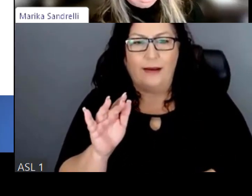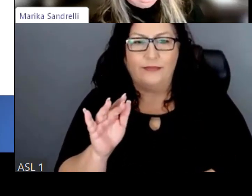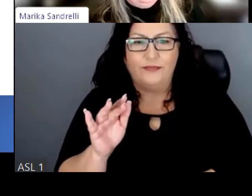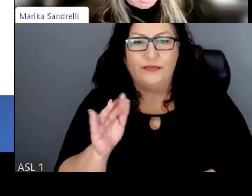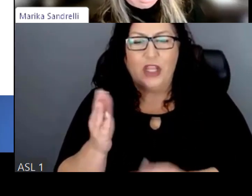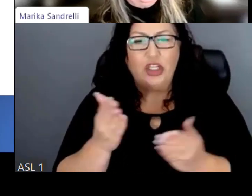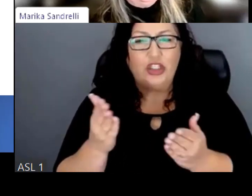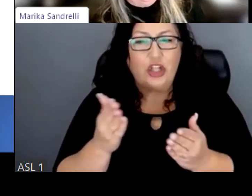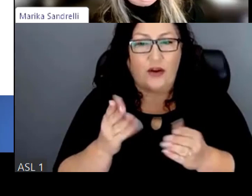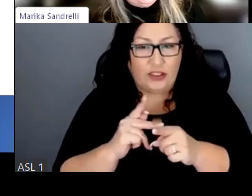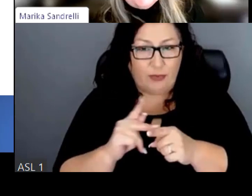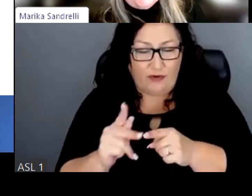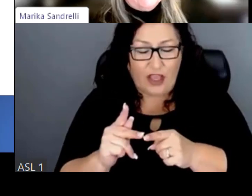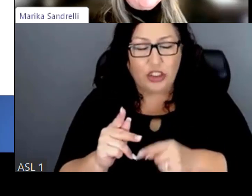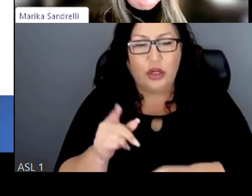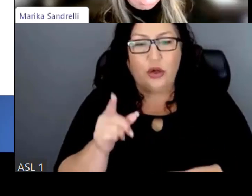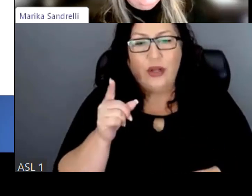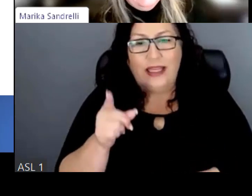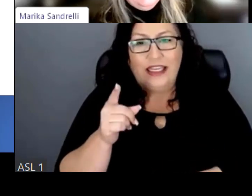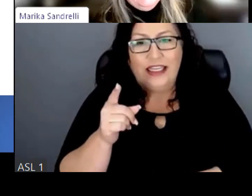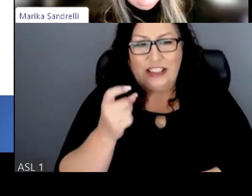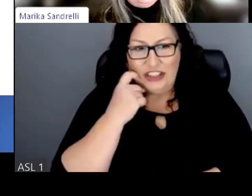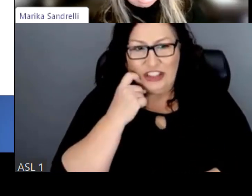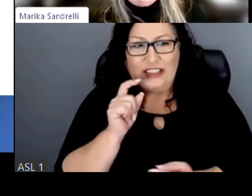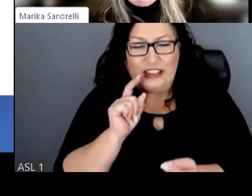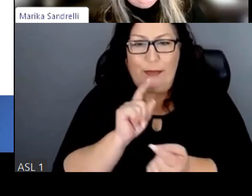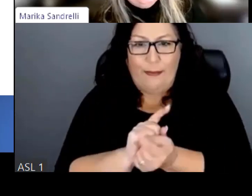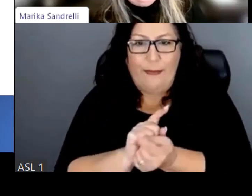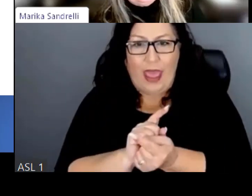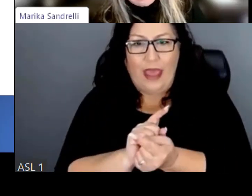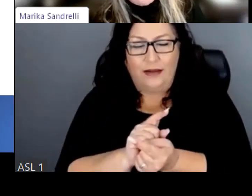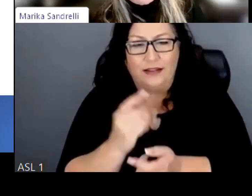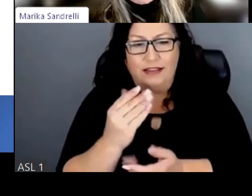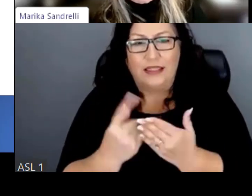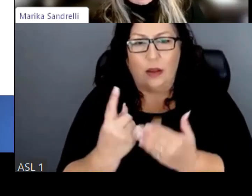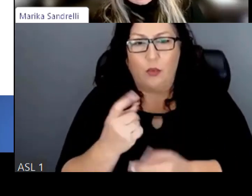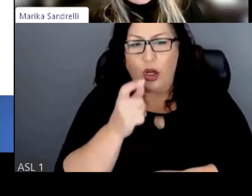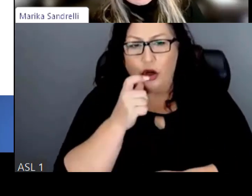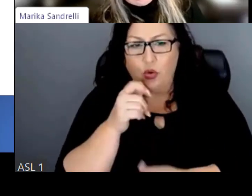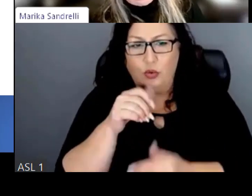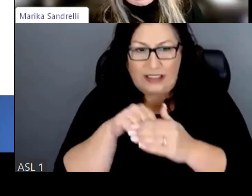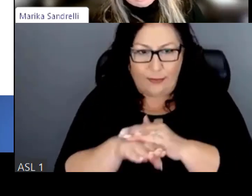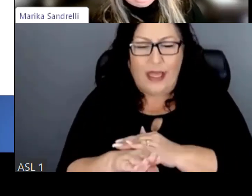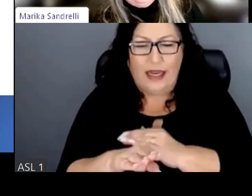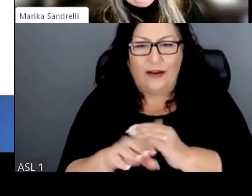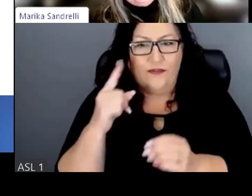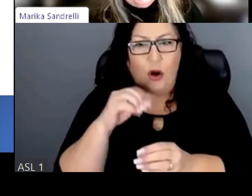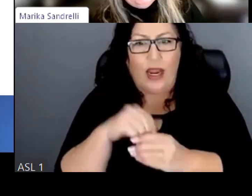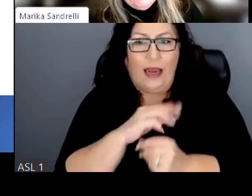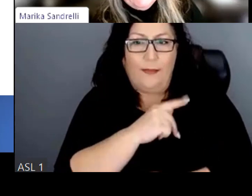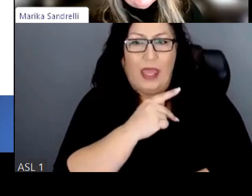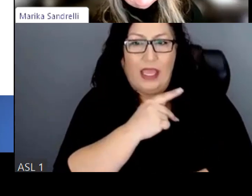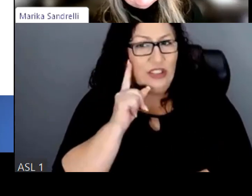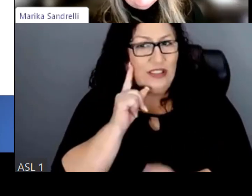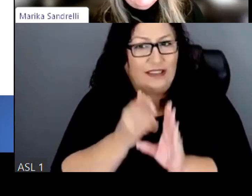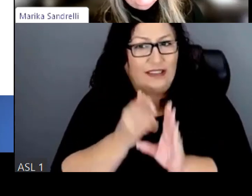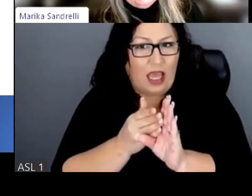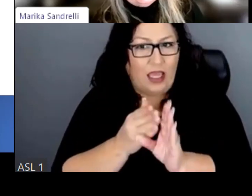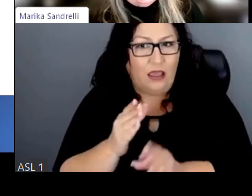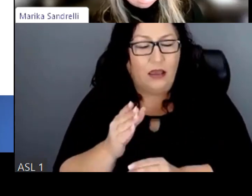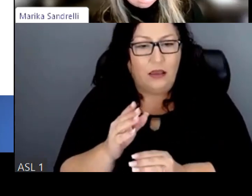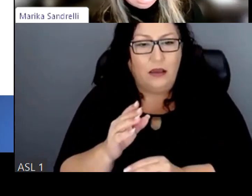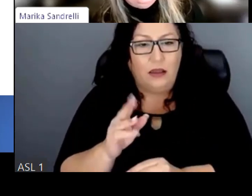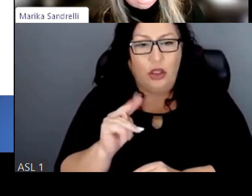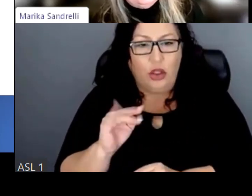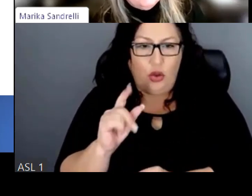a service professional. He had just met somebody that was admitted into an inpatient psych